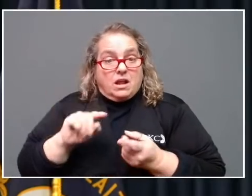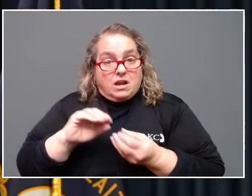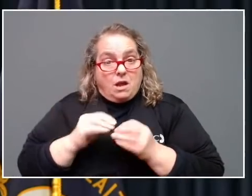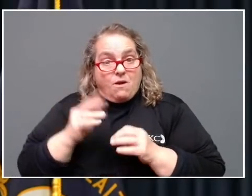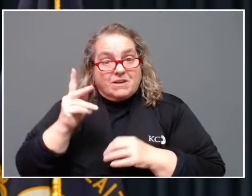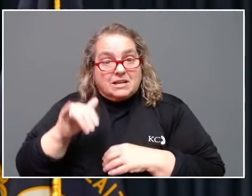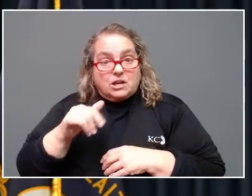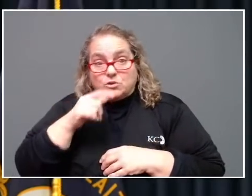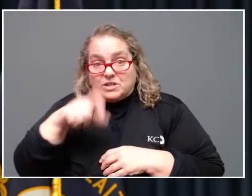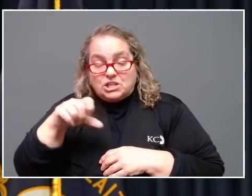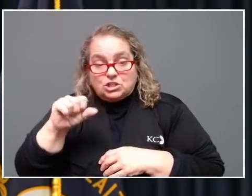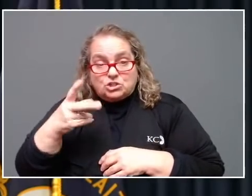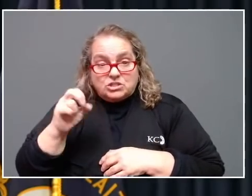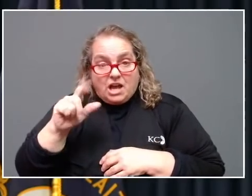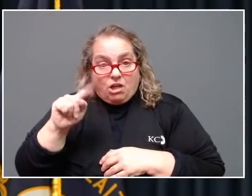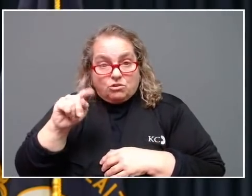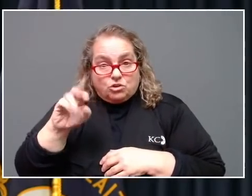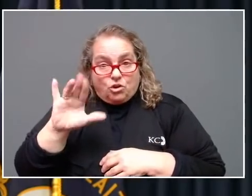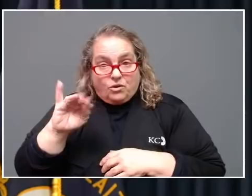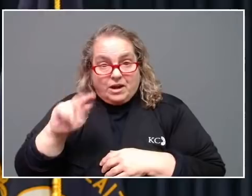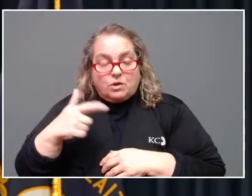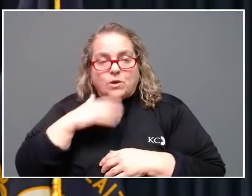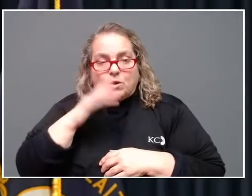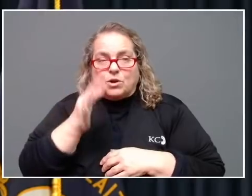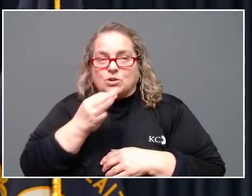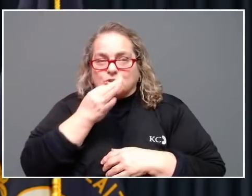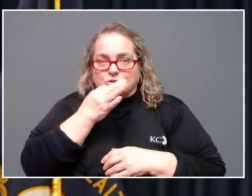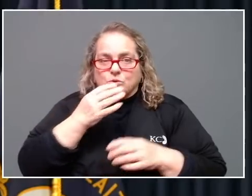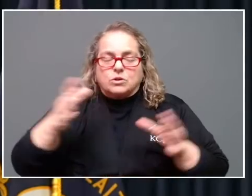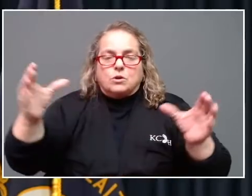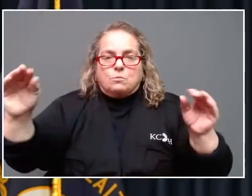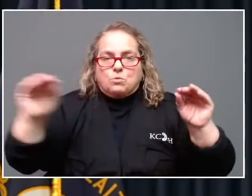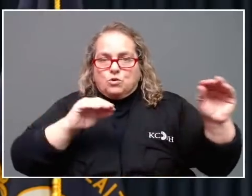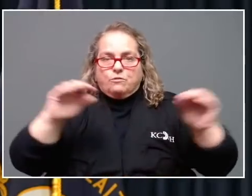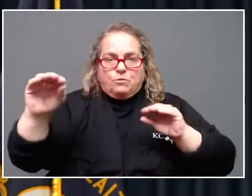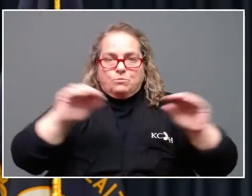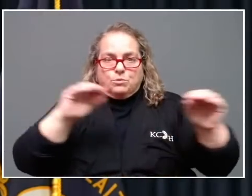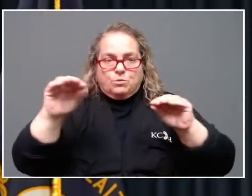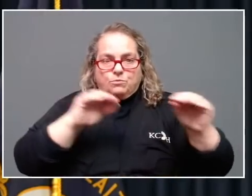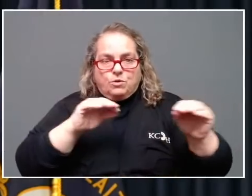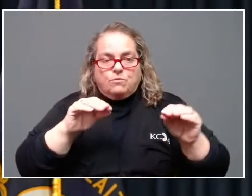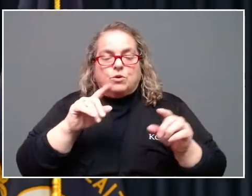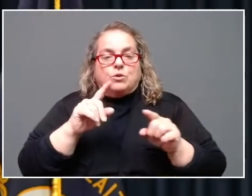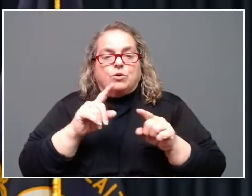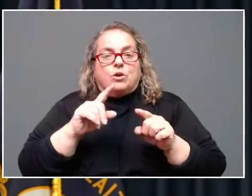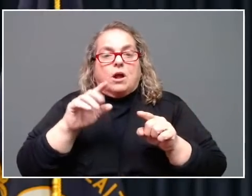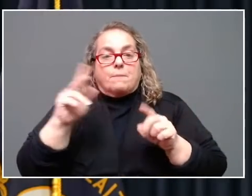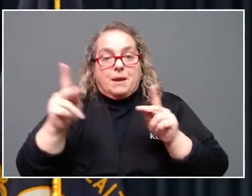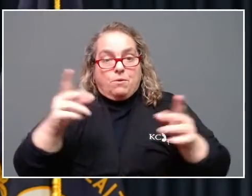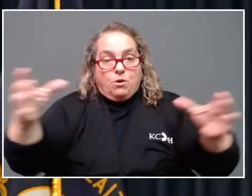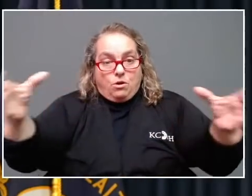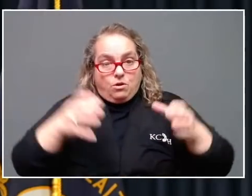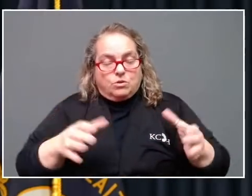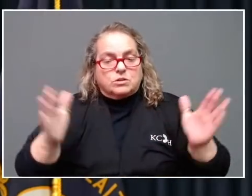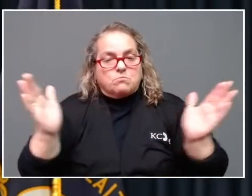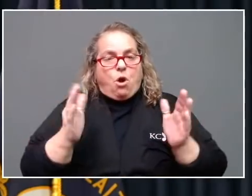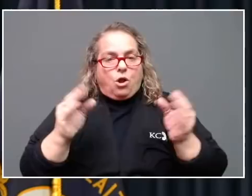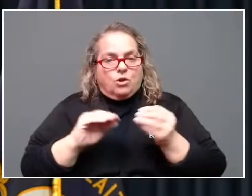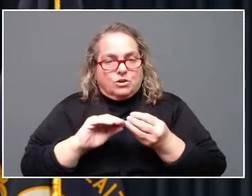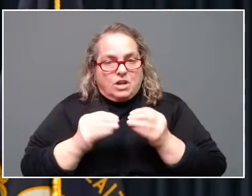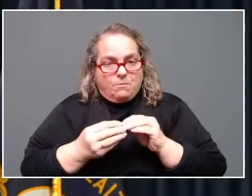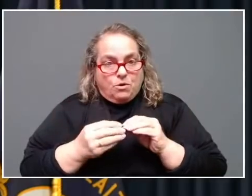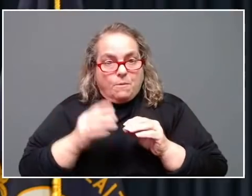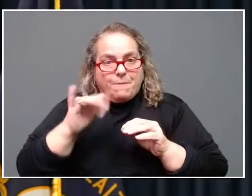start consolidating these guests into a smaller number of parks by transitioning individuals